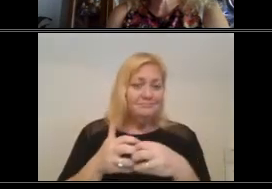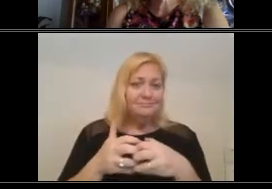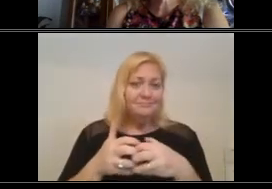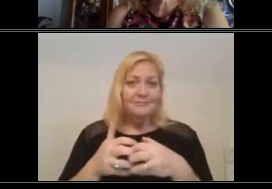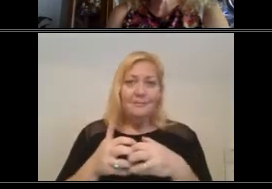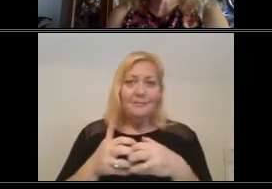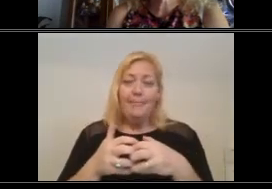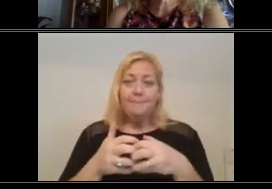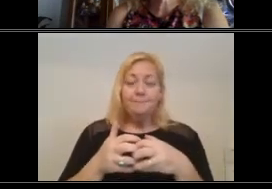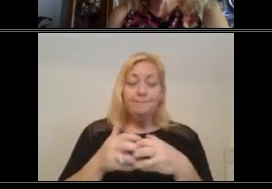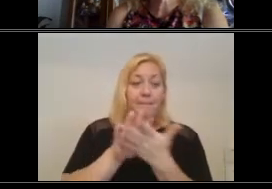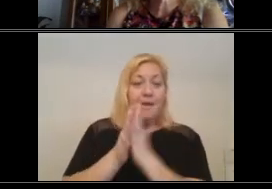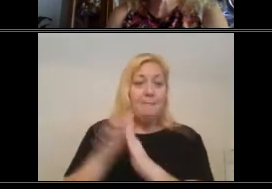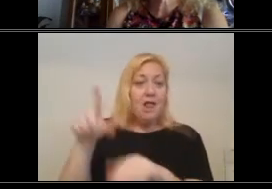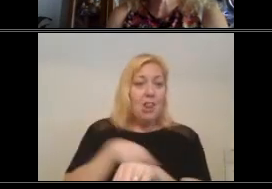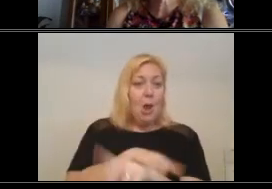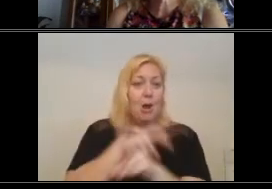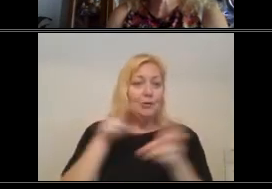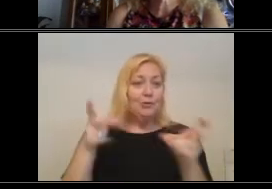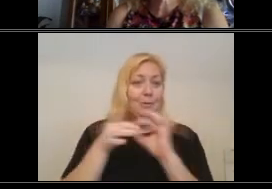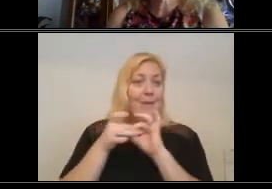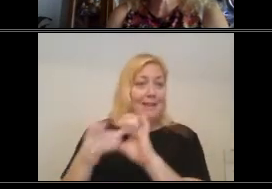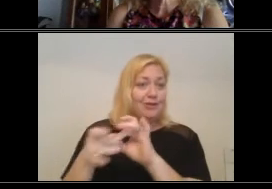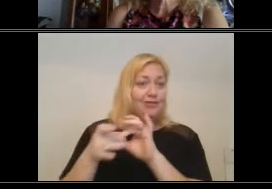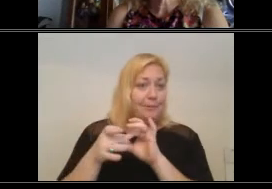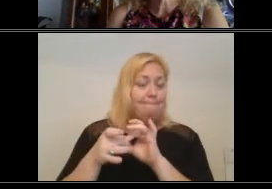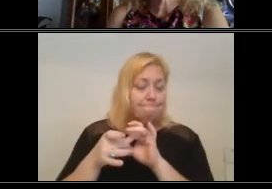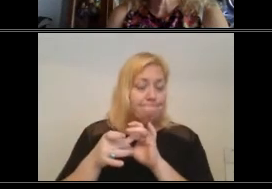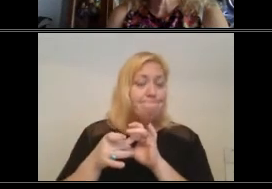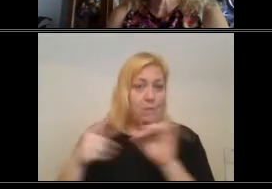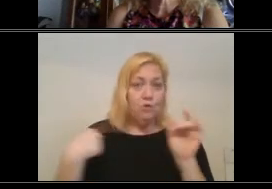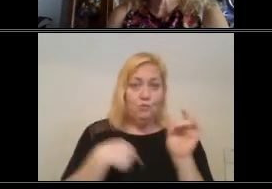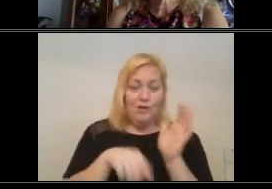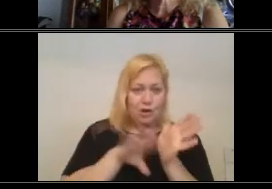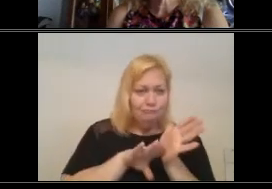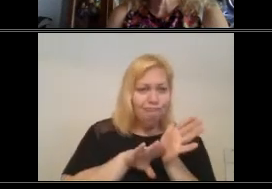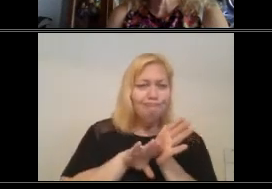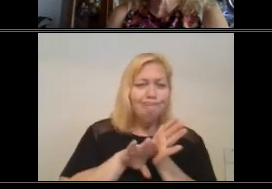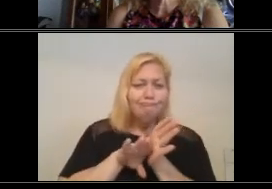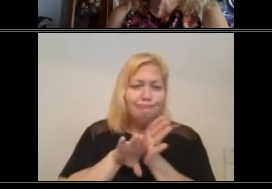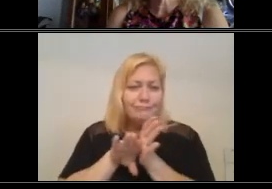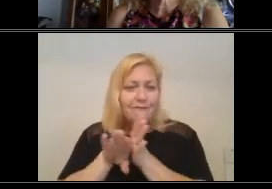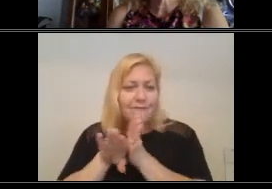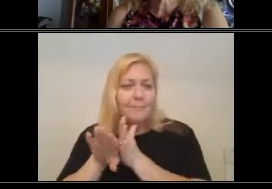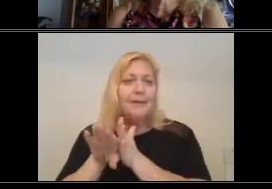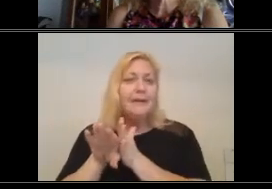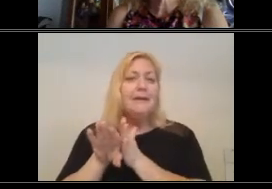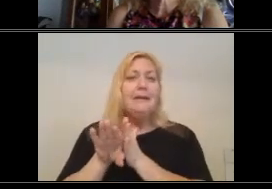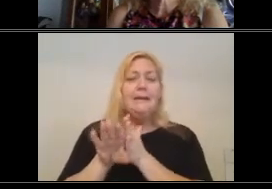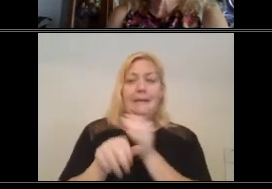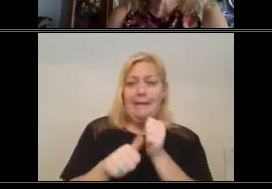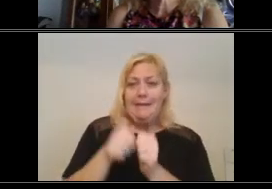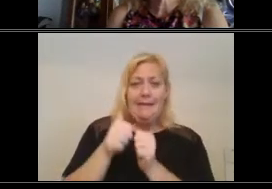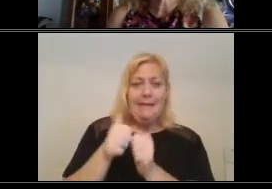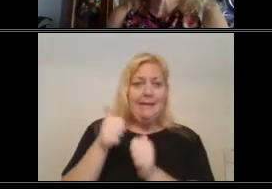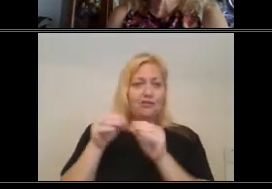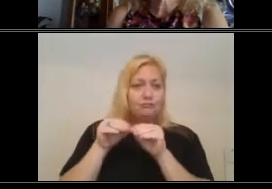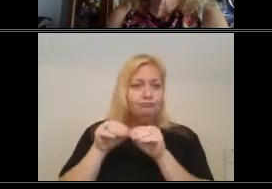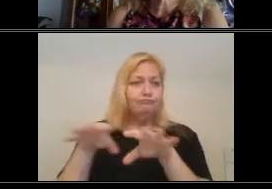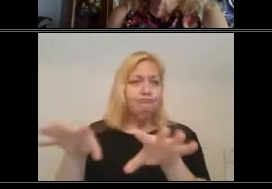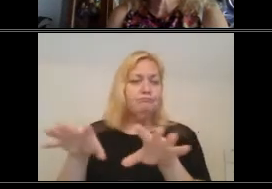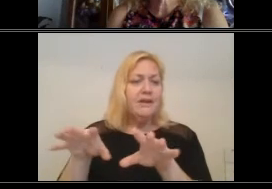having a long-term relationship. And as we're developing each iteration, we've done